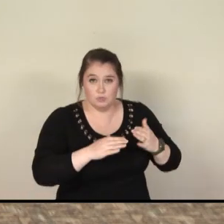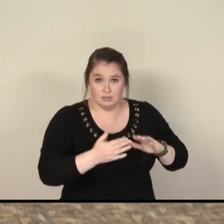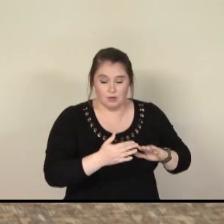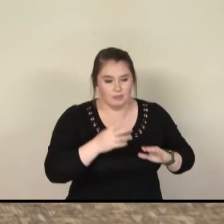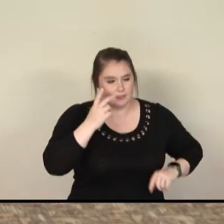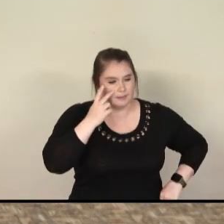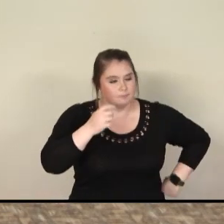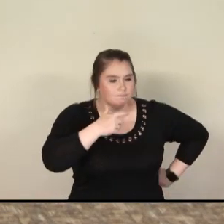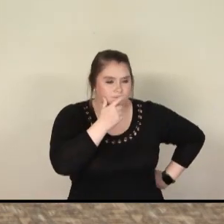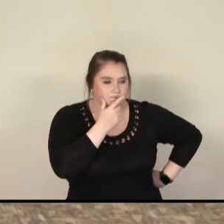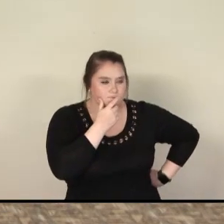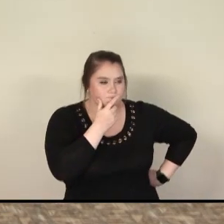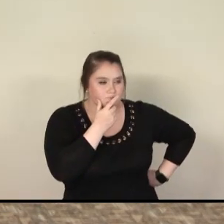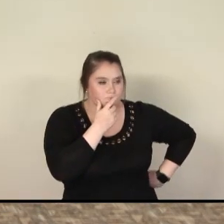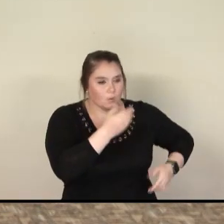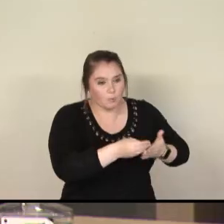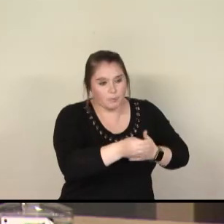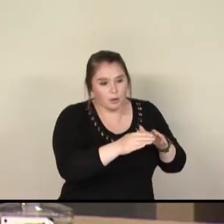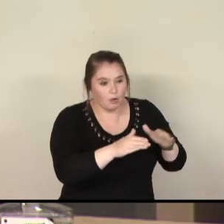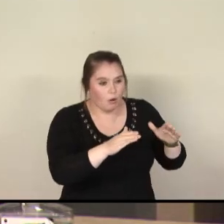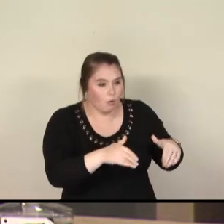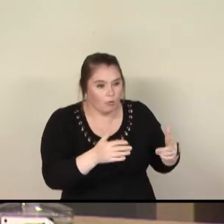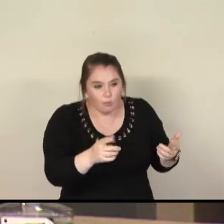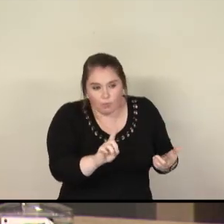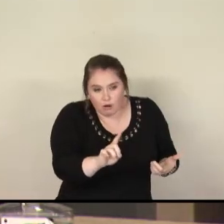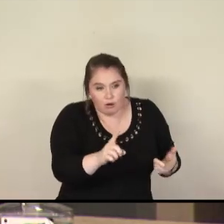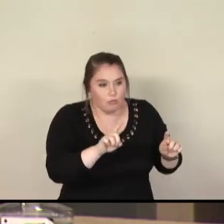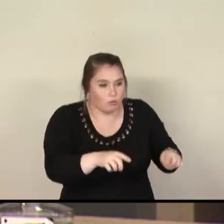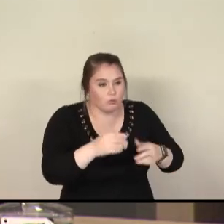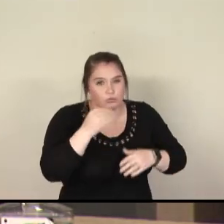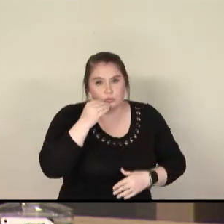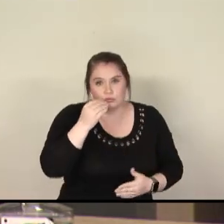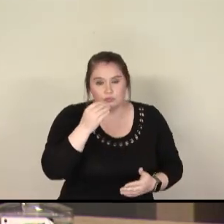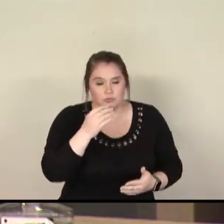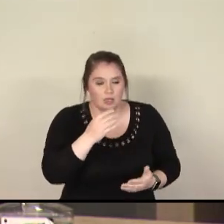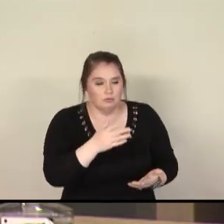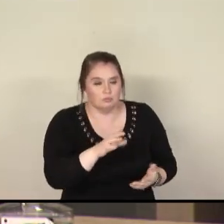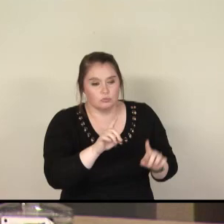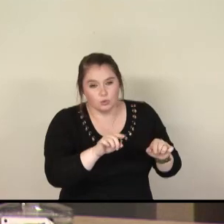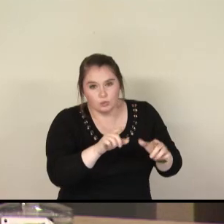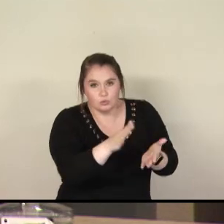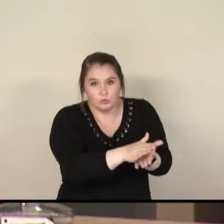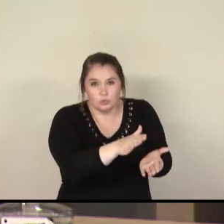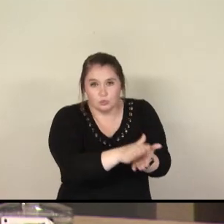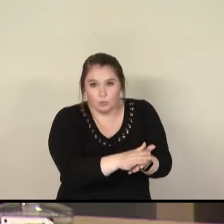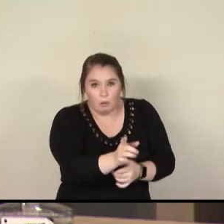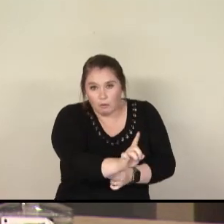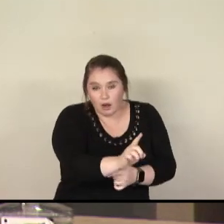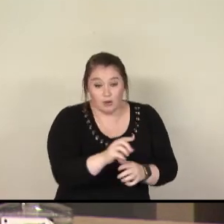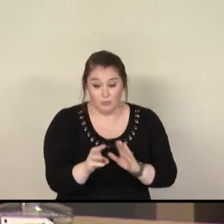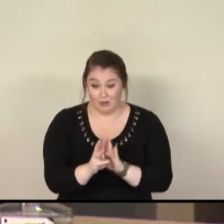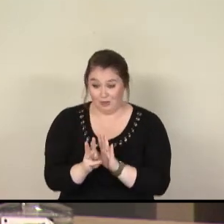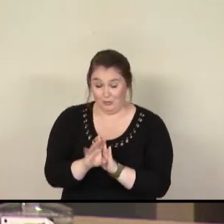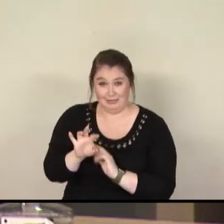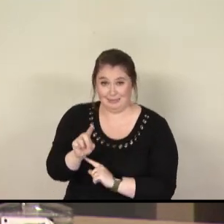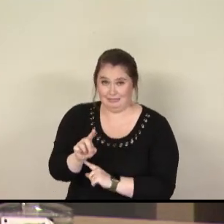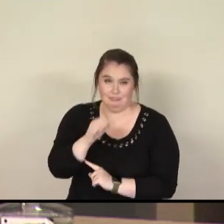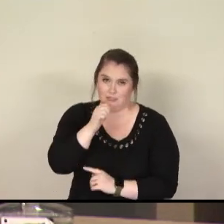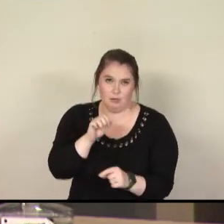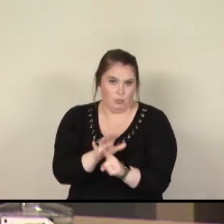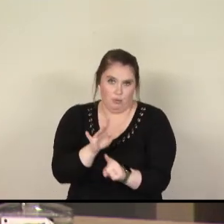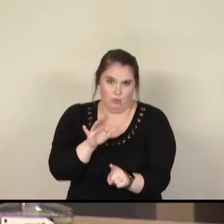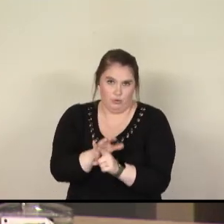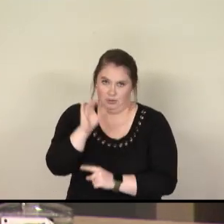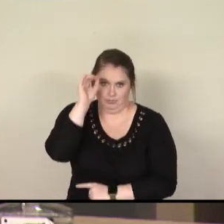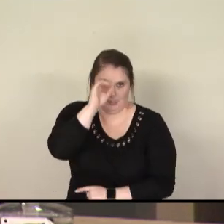where they're going to buy a home and go to school. And Waco ISD is not a popular word coming